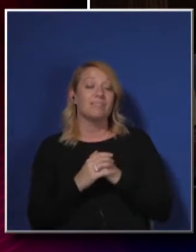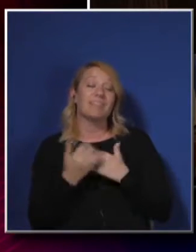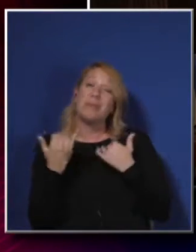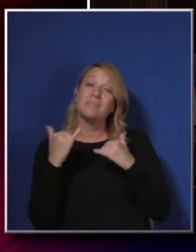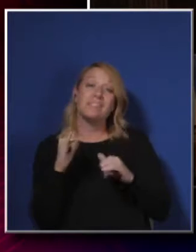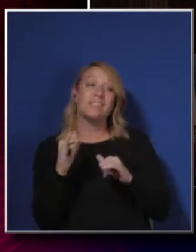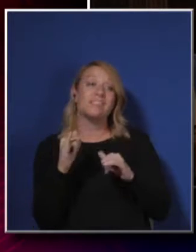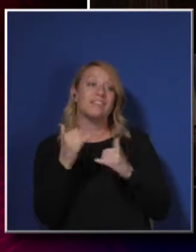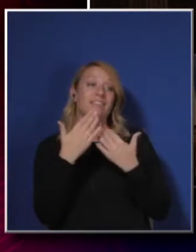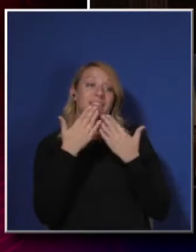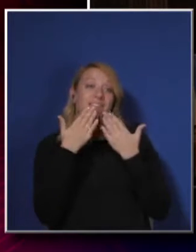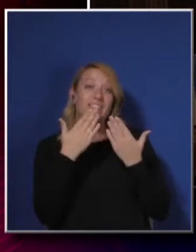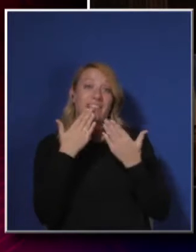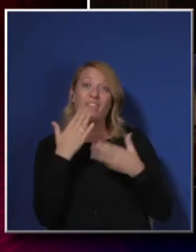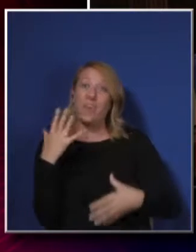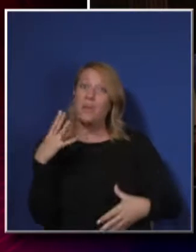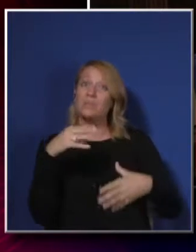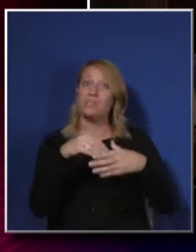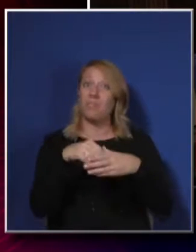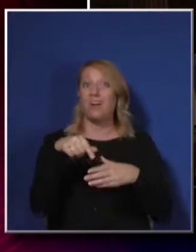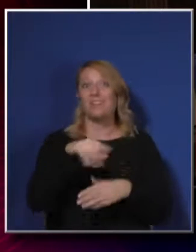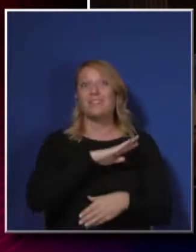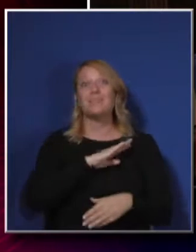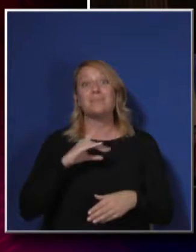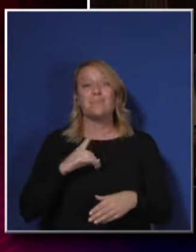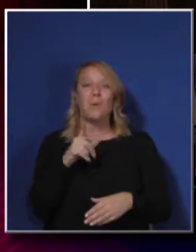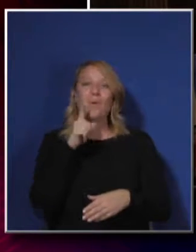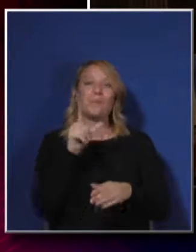thankful that I was part of the board that brought you on.